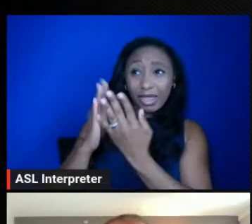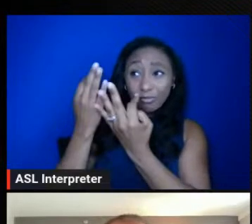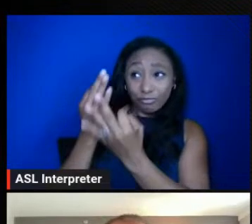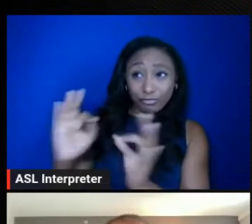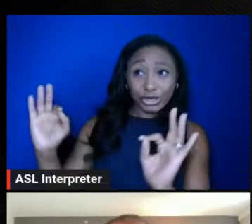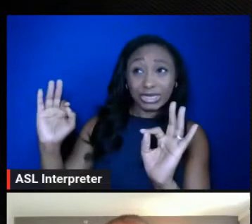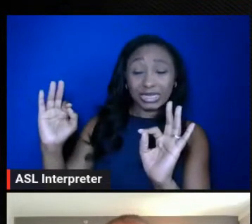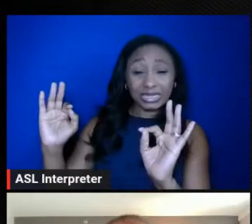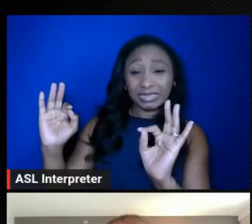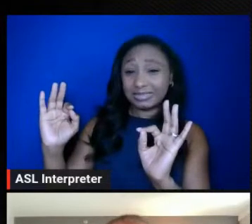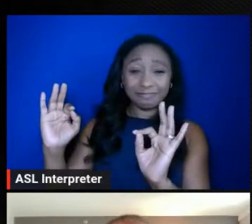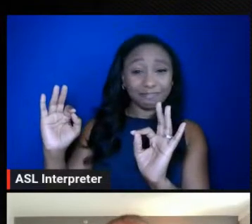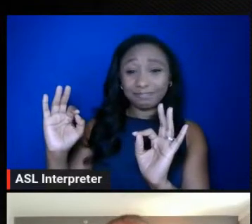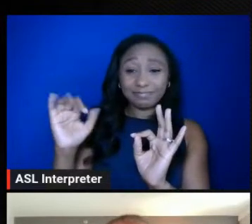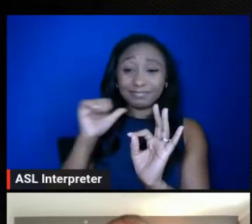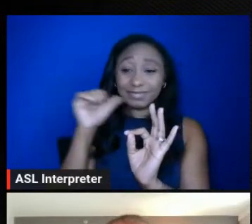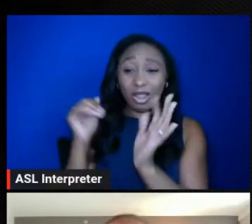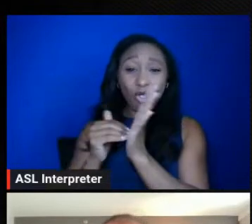exposed.